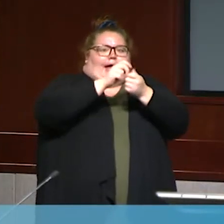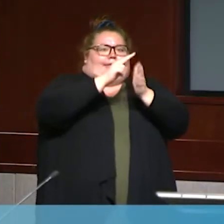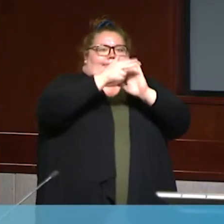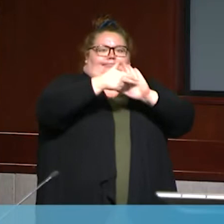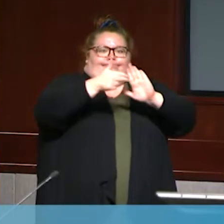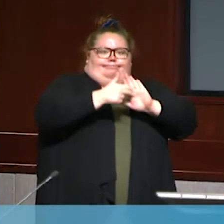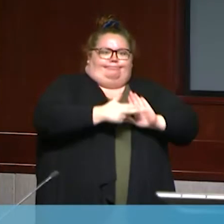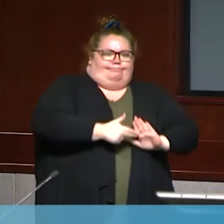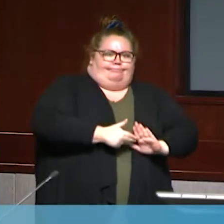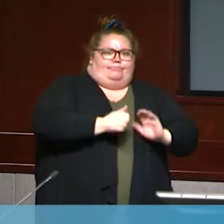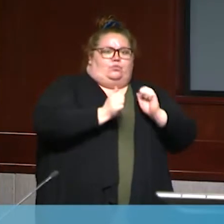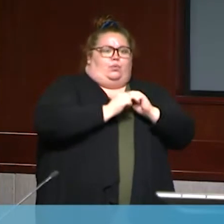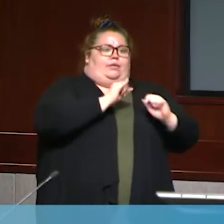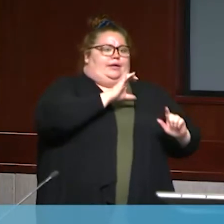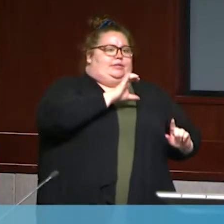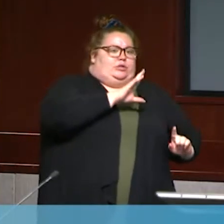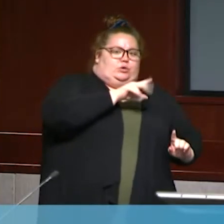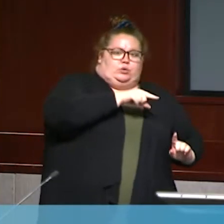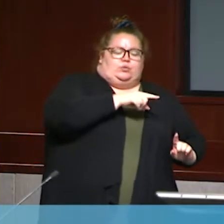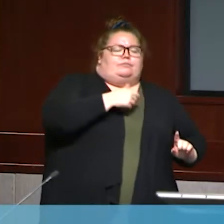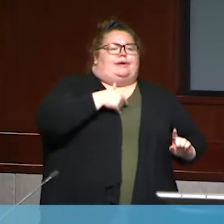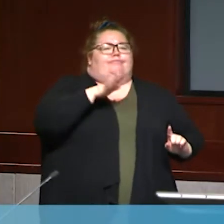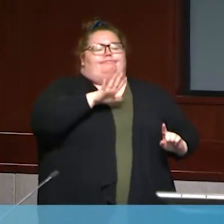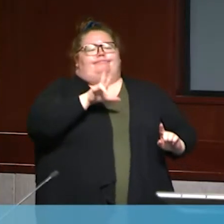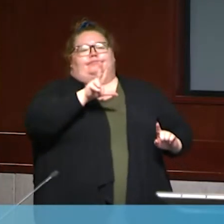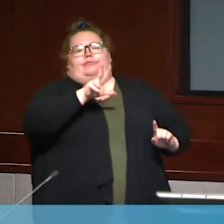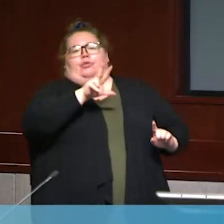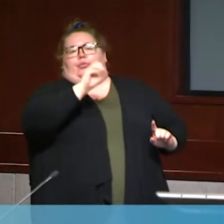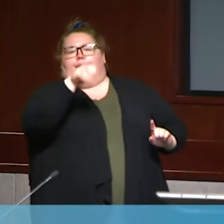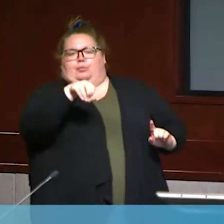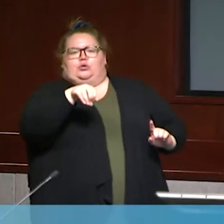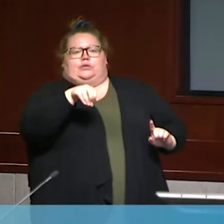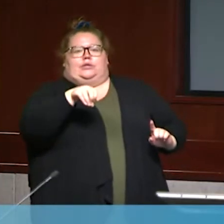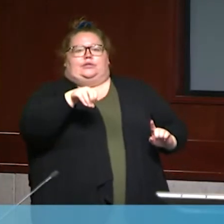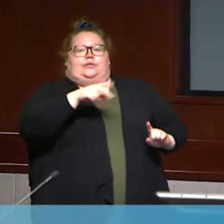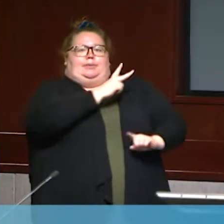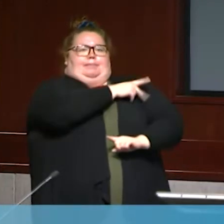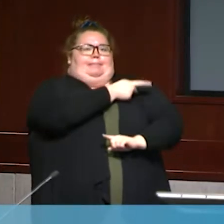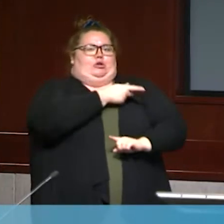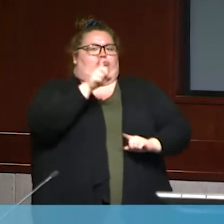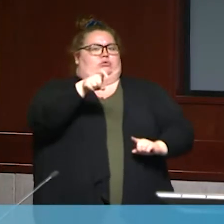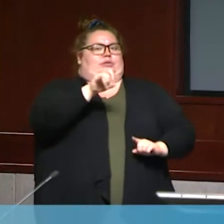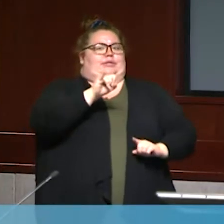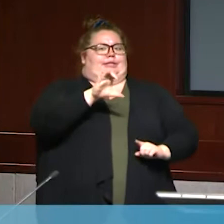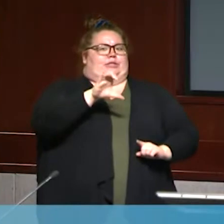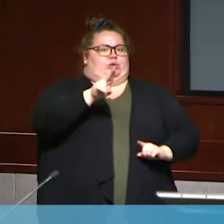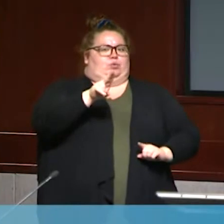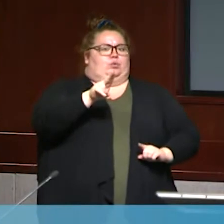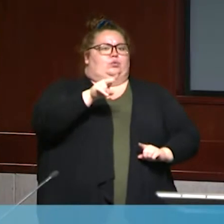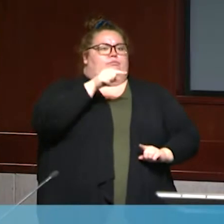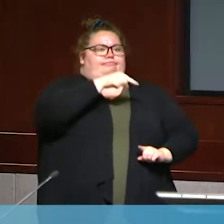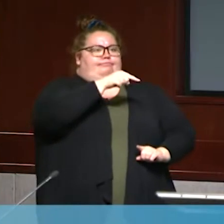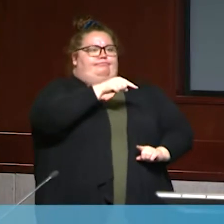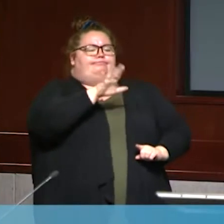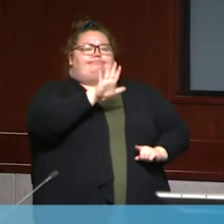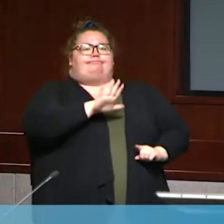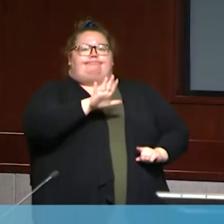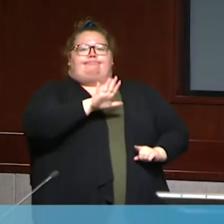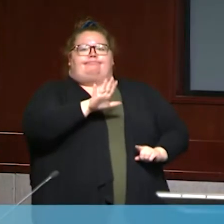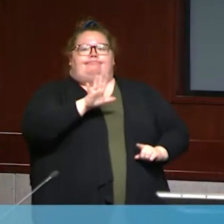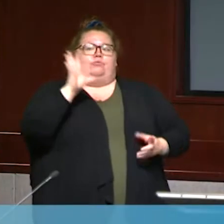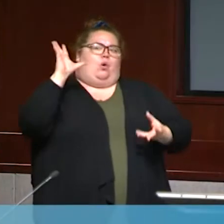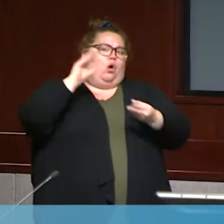ICU. Overall, we've had about 3% of all of our cases have needed ICU care at one point in time. We're running at about a 10%